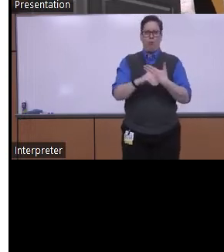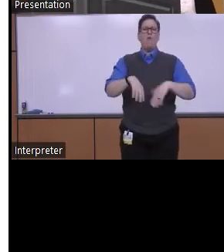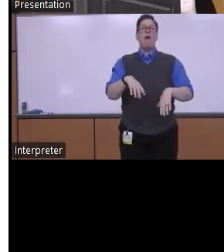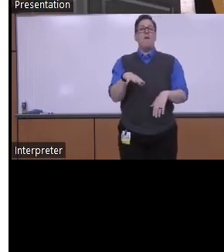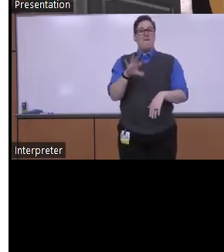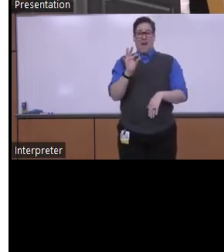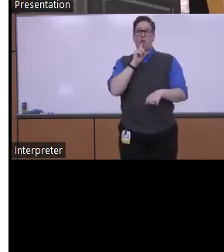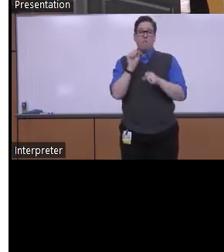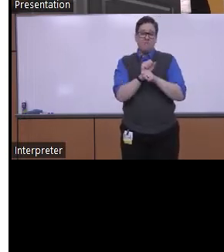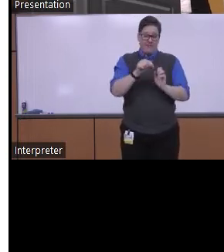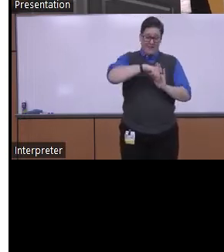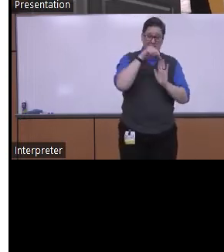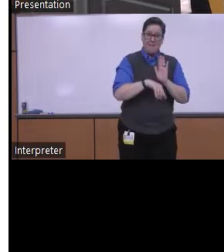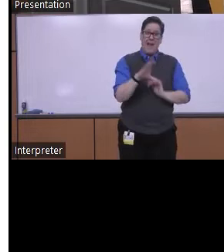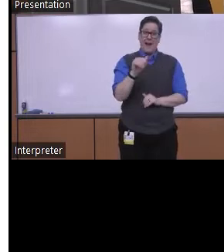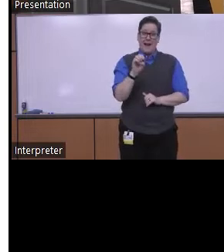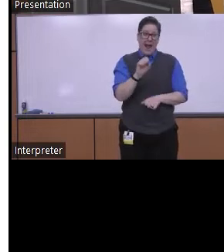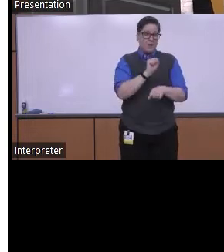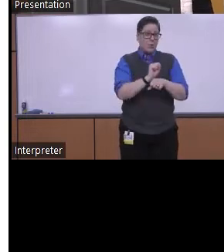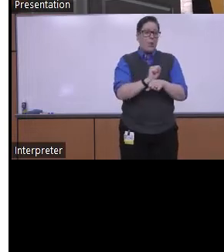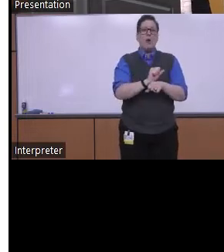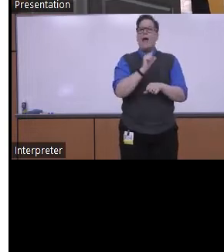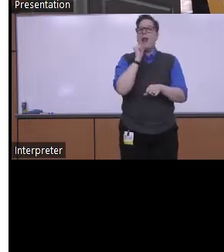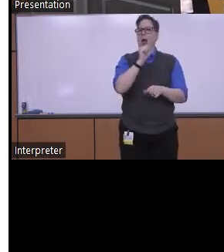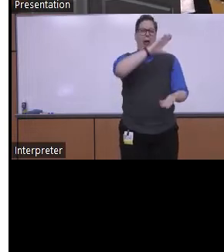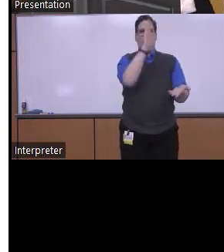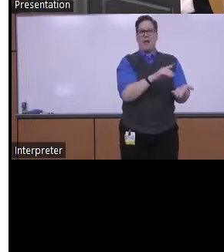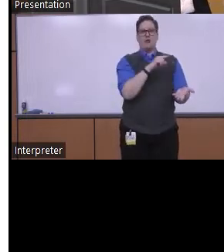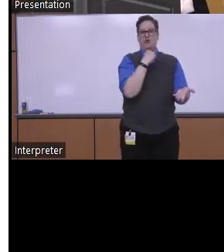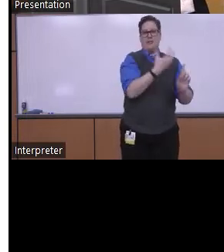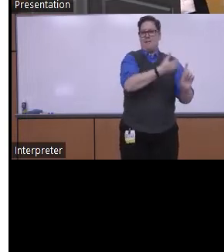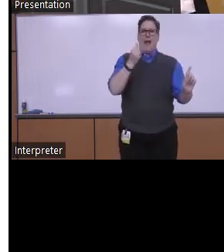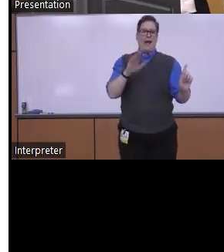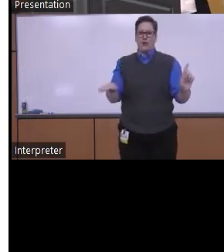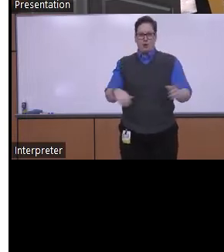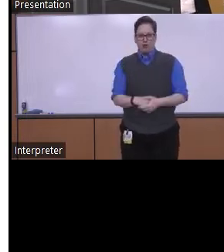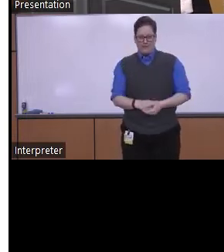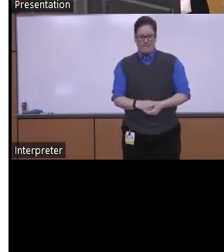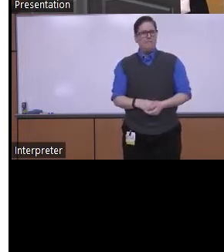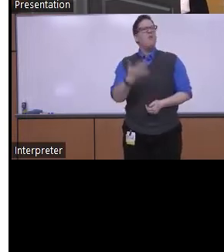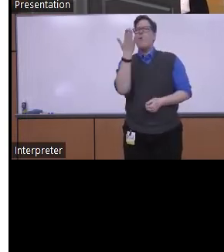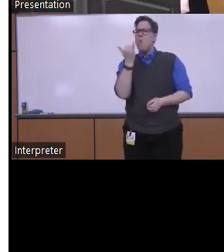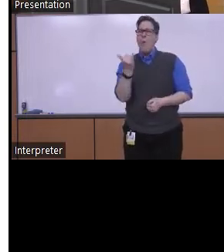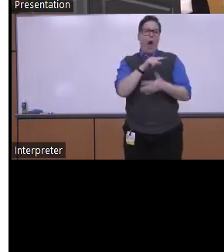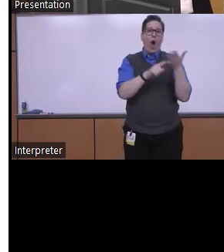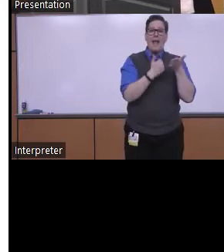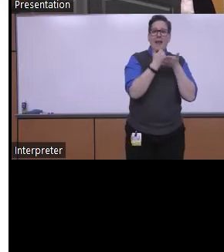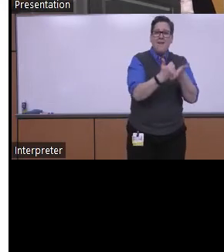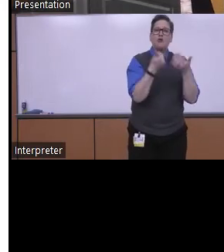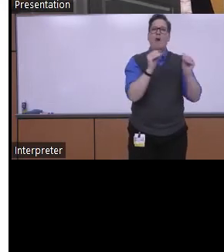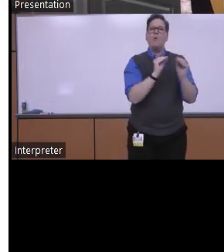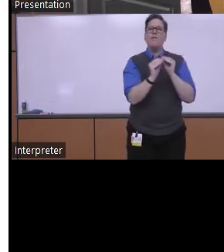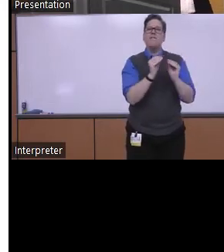that actually intensive casework does not reduce out-of-home placement. And why is this? Well, all these interventions were designed to